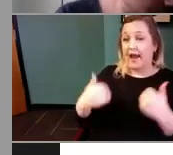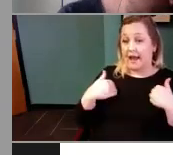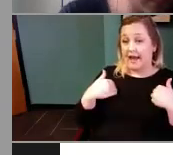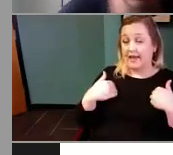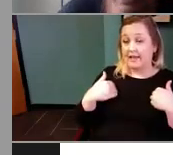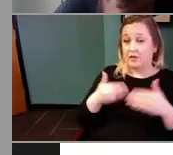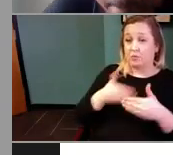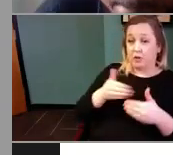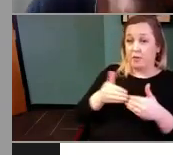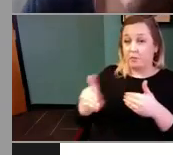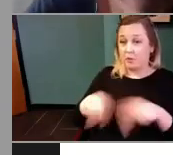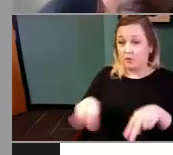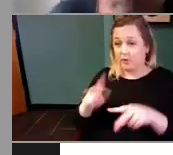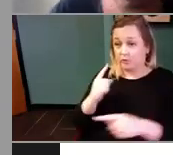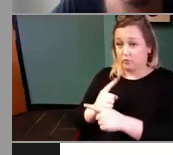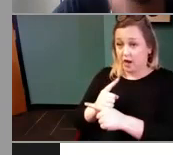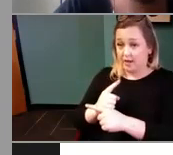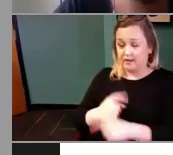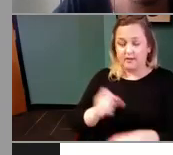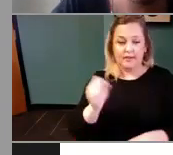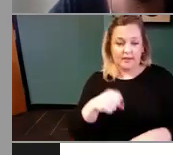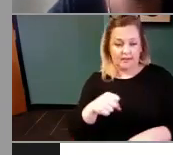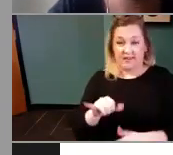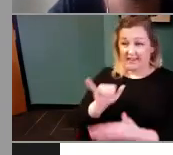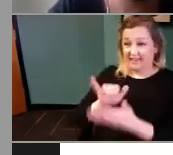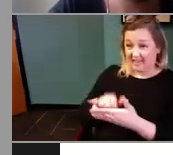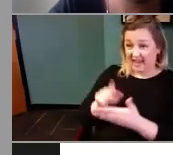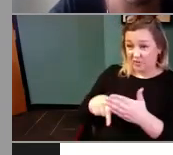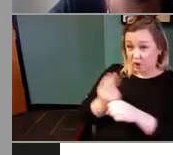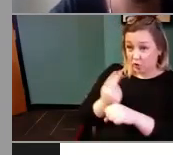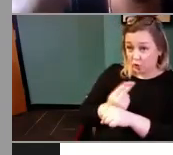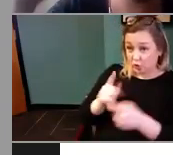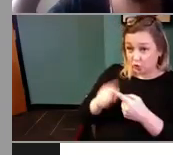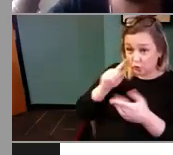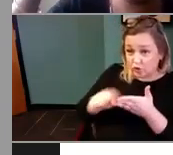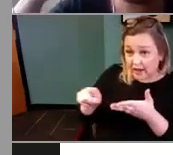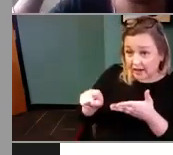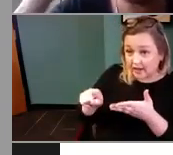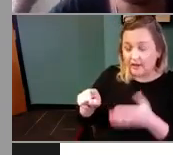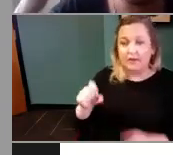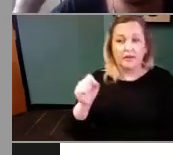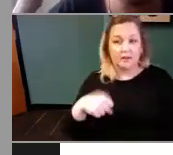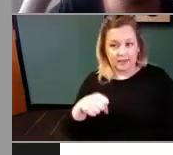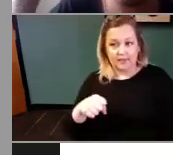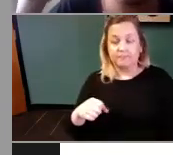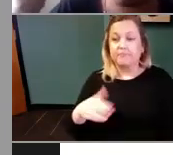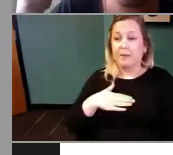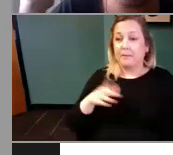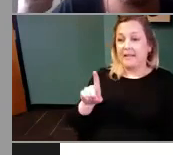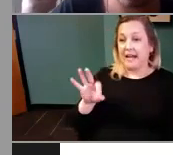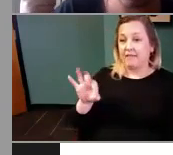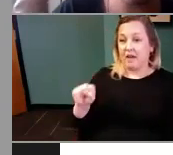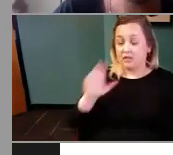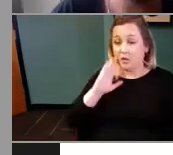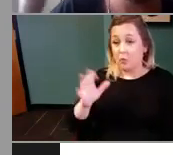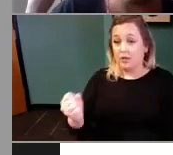Yes. And that's what you're using to go check for back Yes, edge. so, yes, so my DFS is going to return me a pre and post